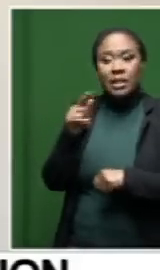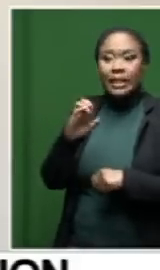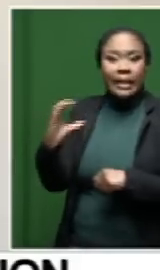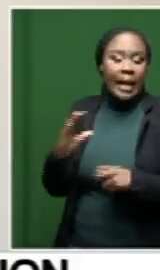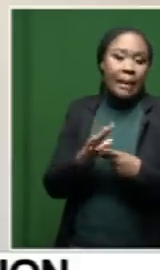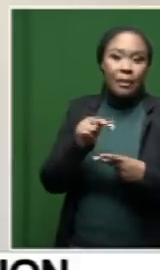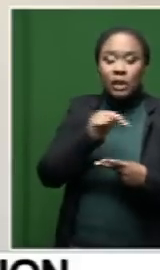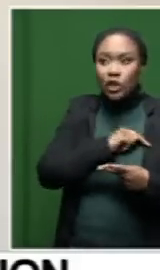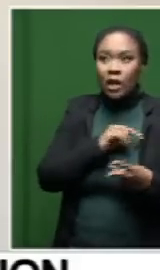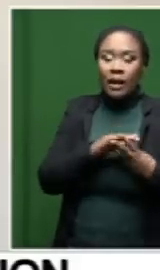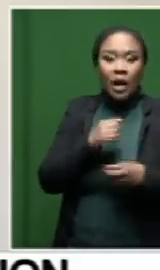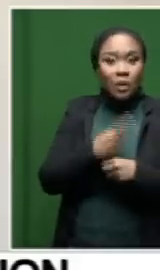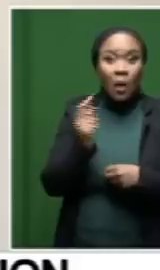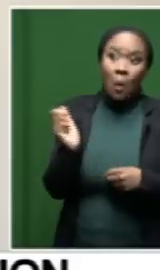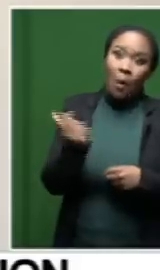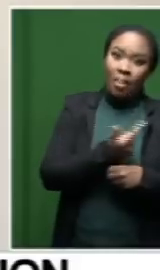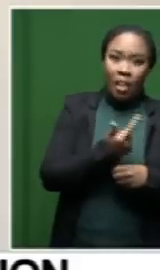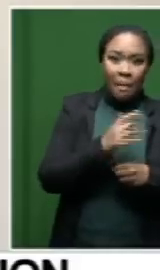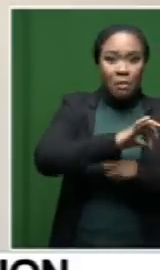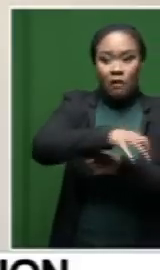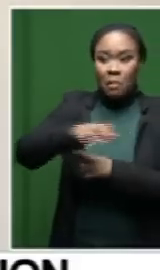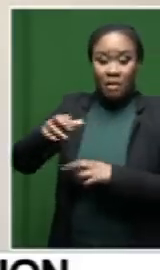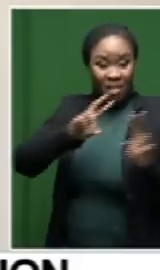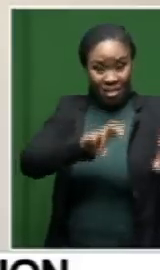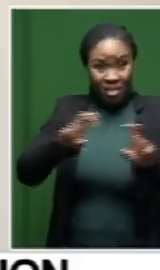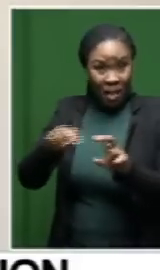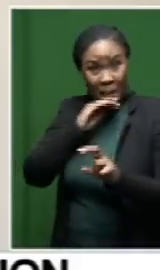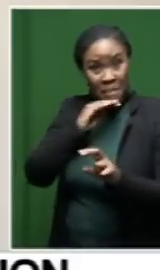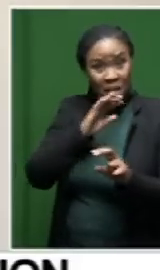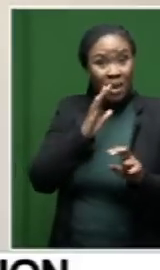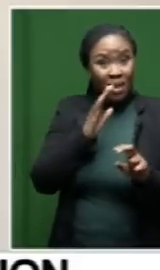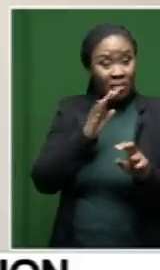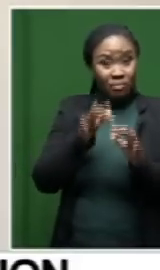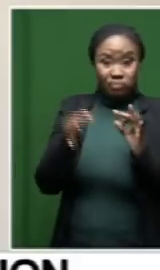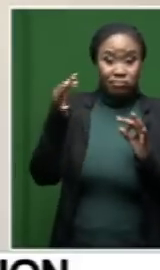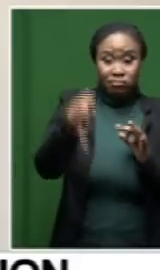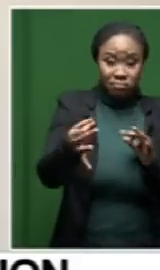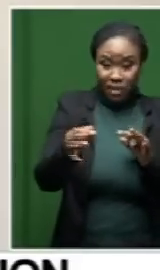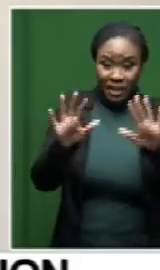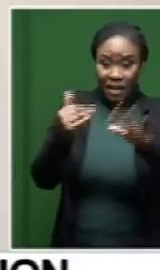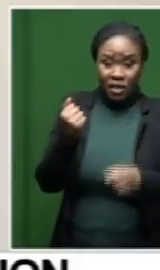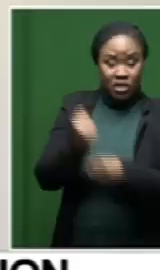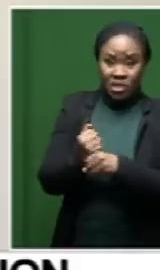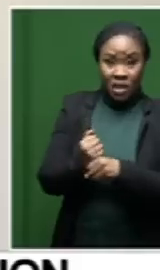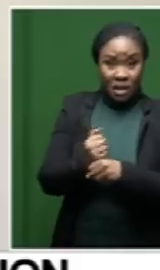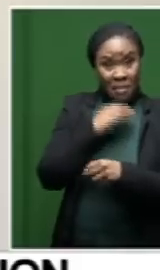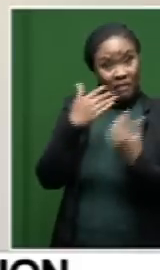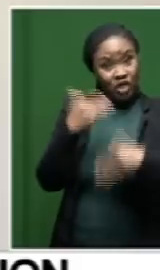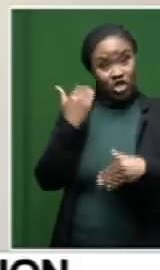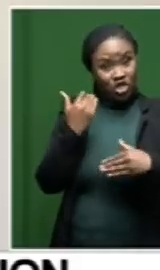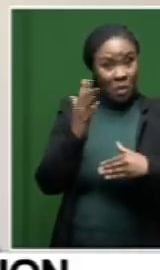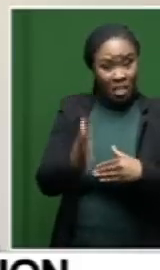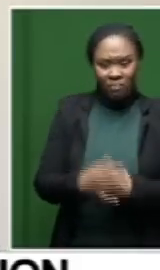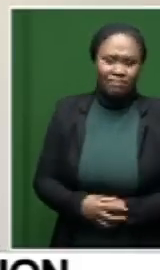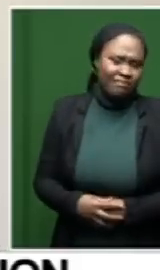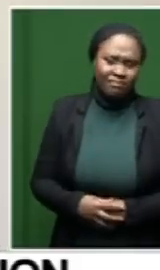Cape, KwaZulu-Natal, Gauteng, they would never finish their work. Yeah. If they investigated each and every municipality, they would never finish their work. Mm-hmm.